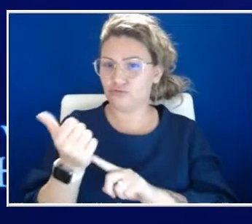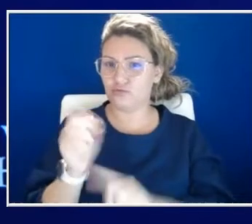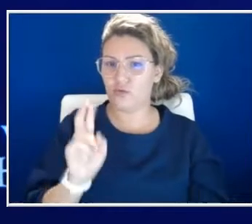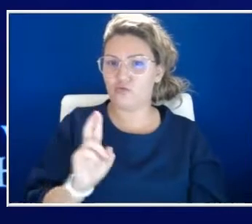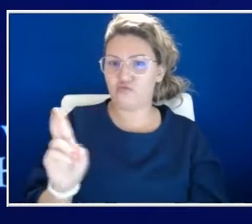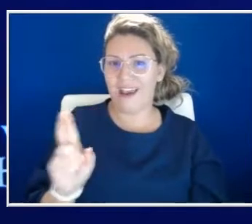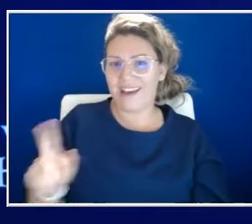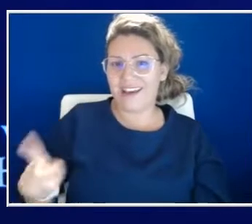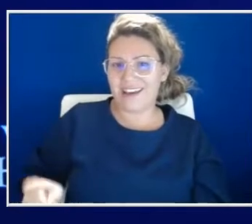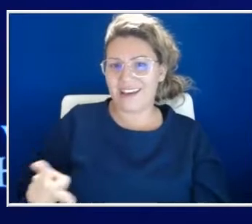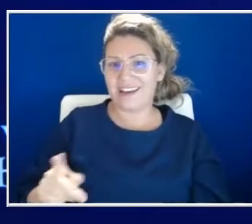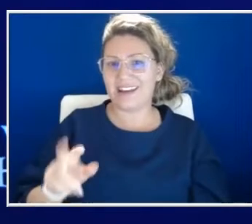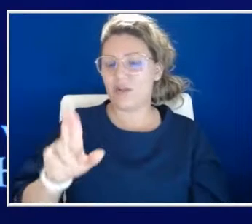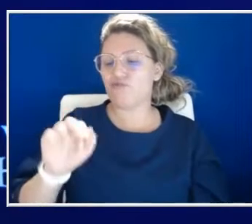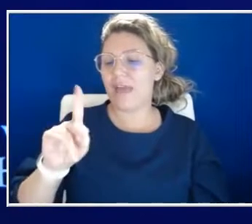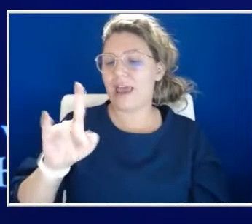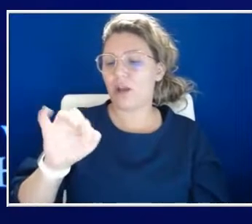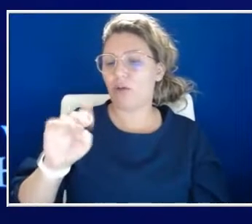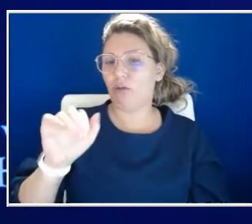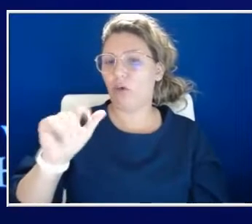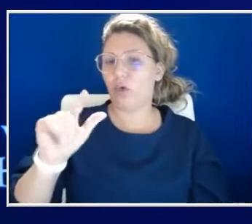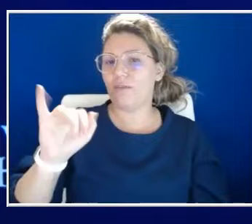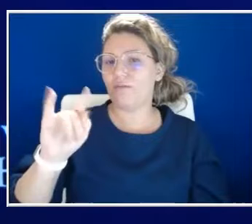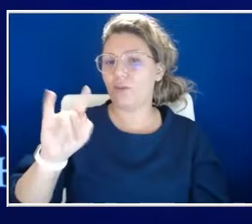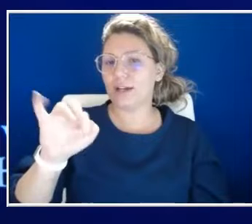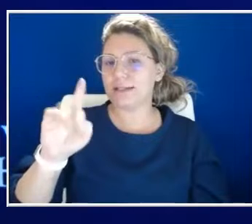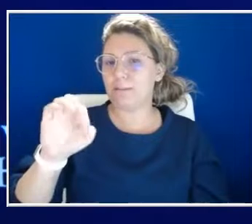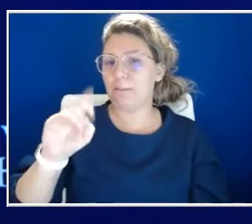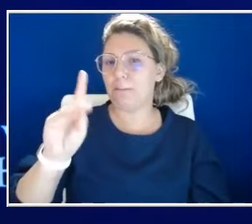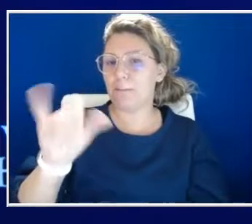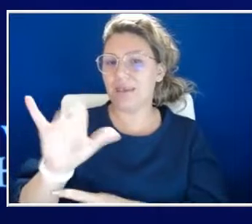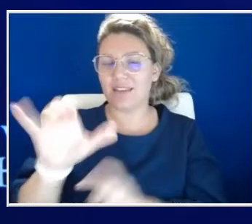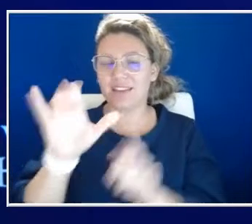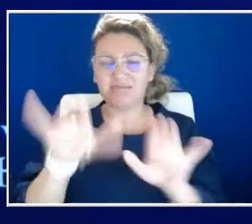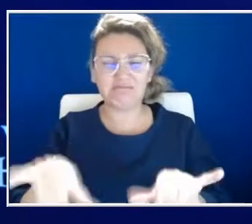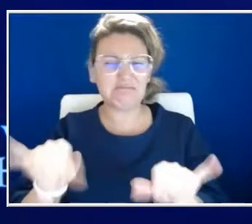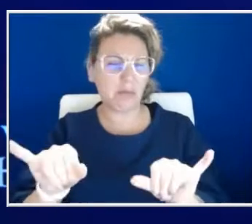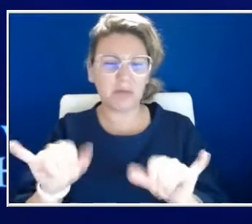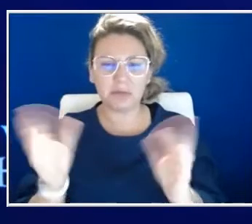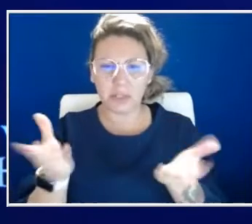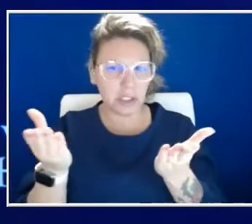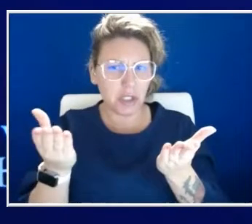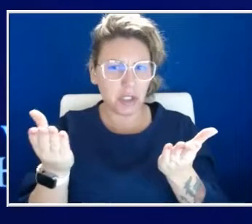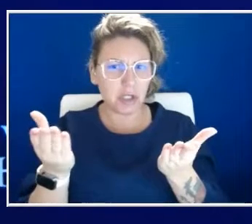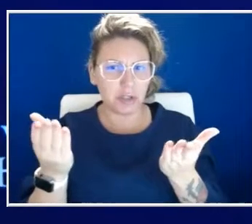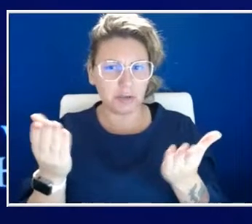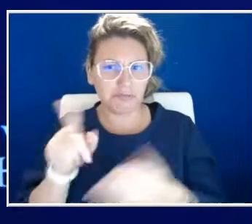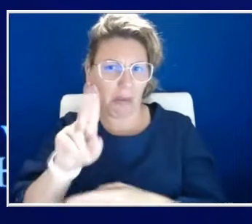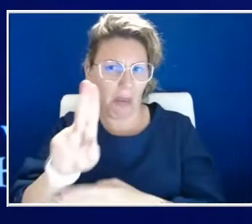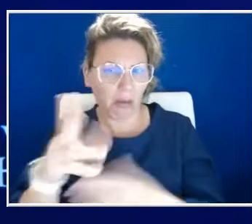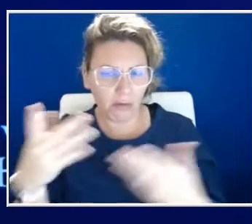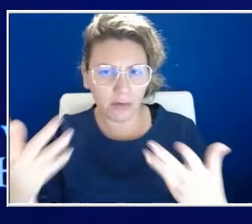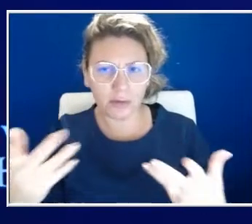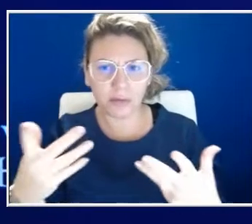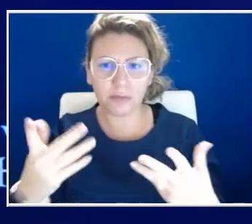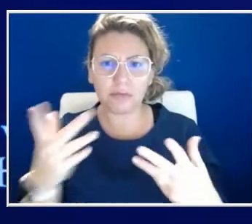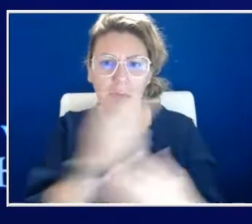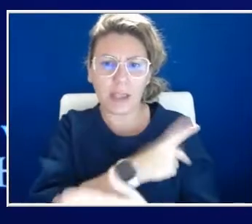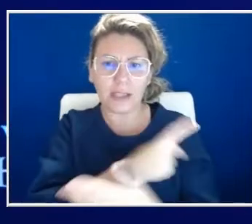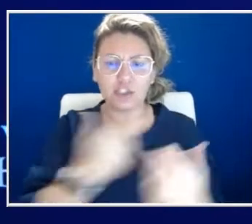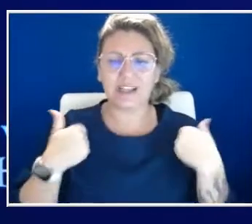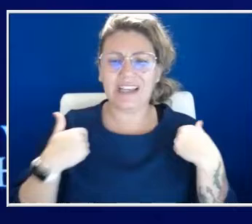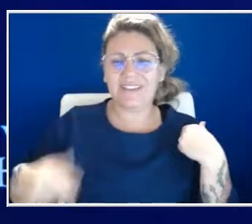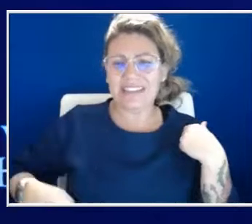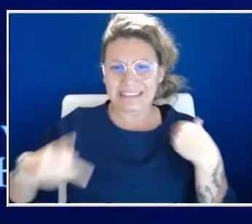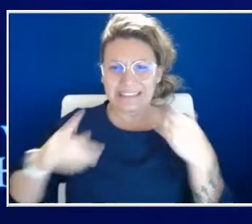call a radical nephrectomy. That's done very commonly at our health system for patients typically with kidney cancer. So we were very suspicious that